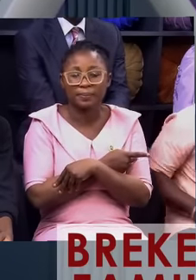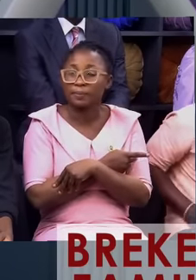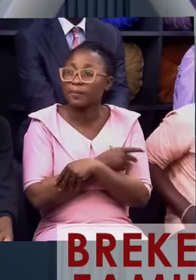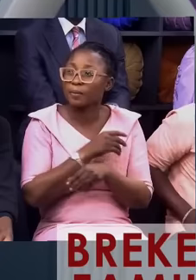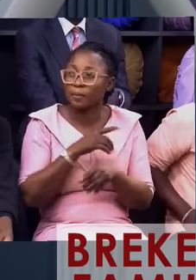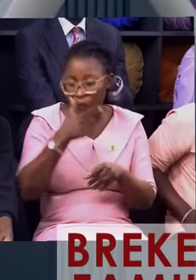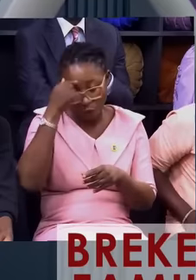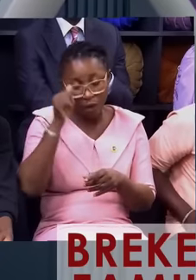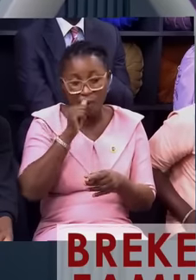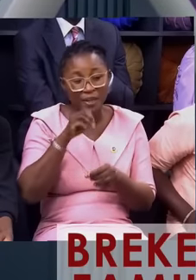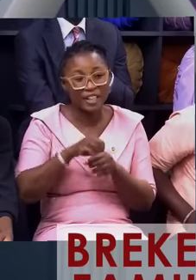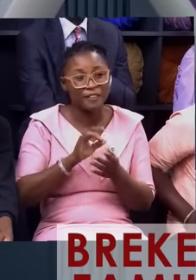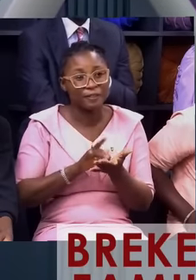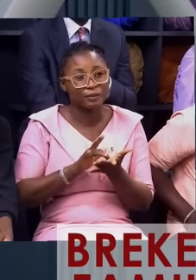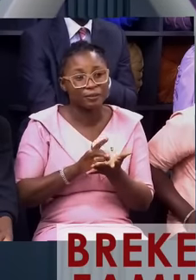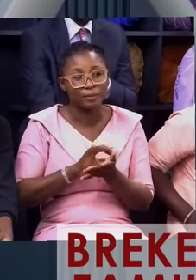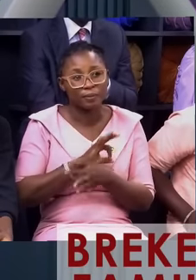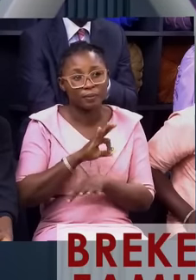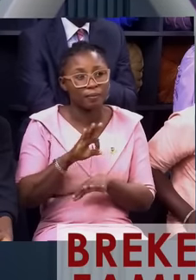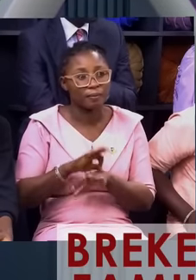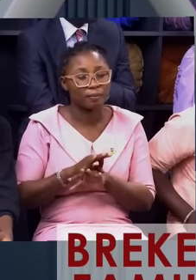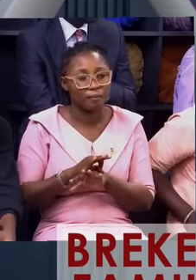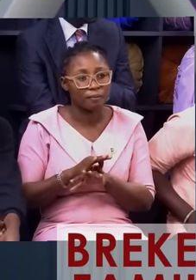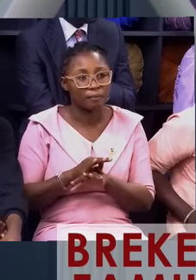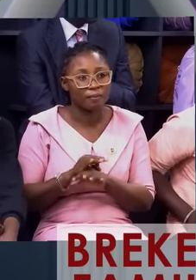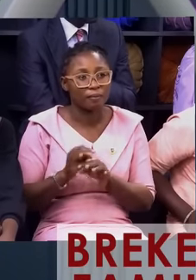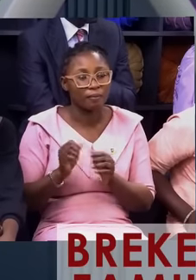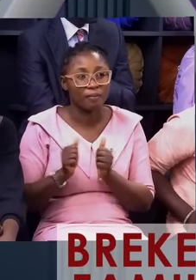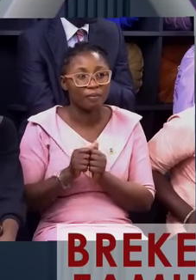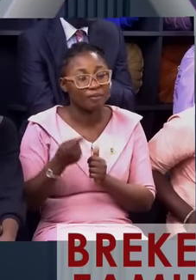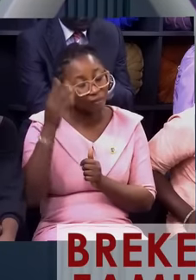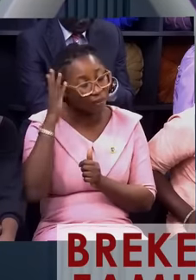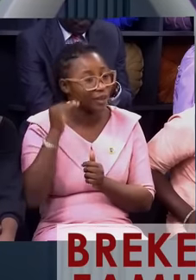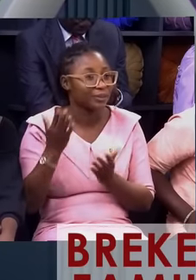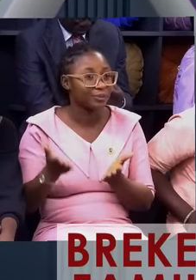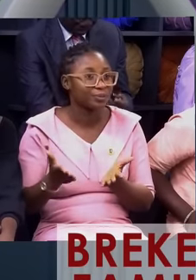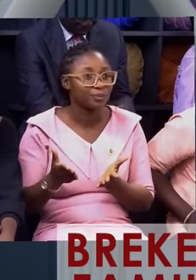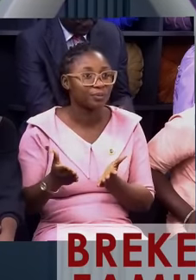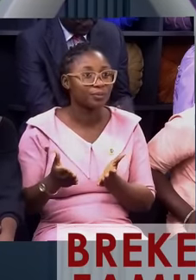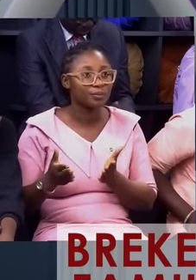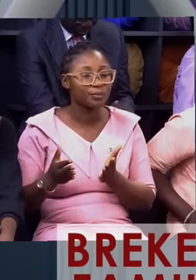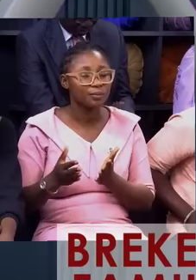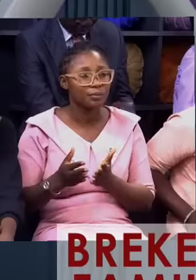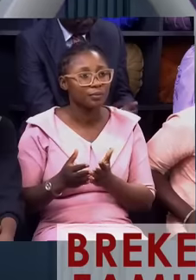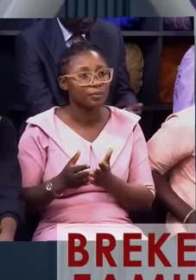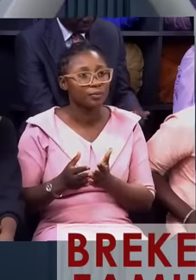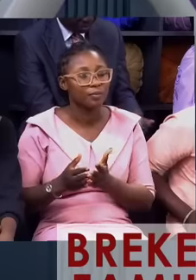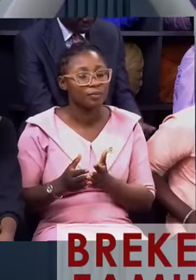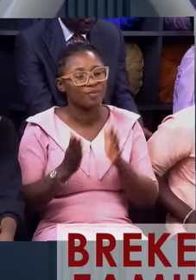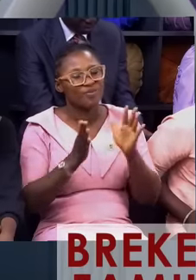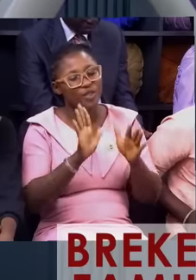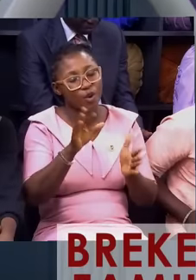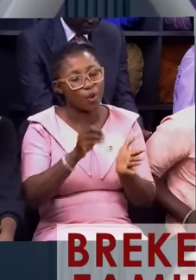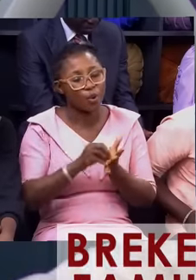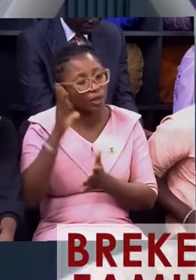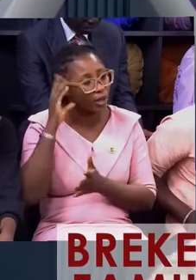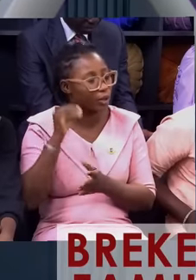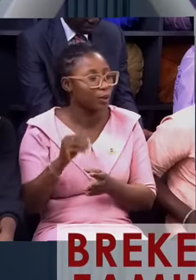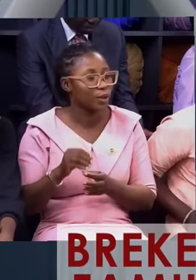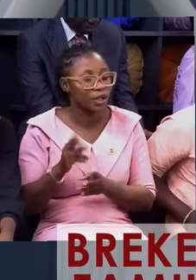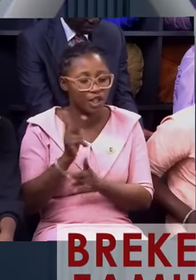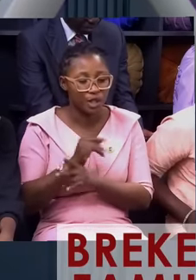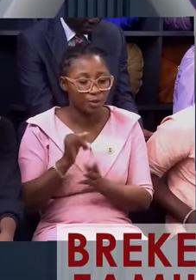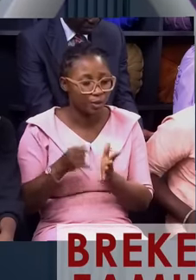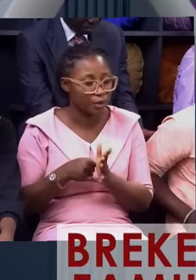Medi but the experience get from here your experience in our professionals they here leave your experience put